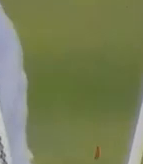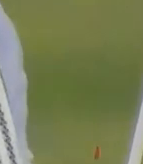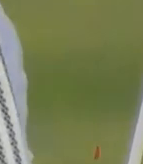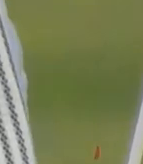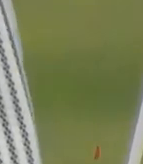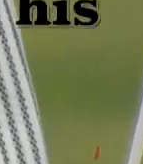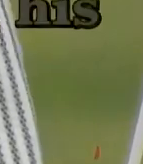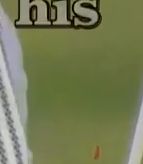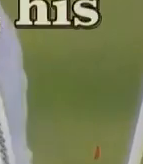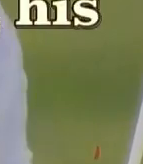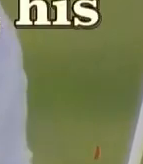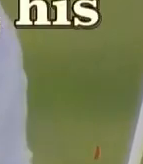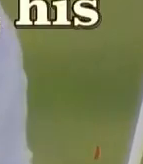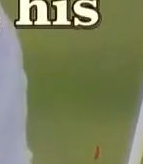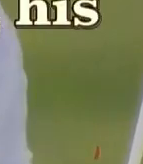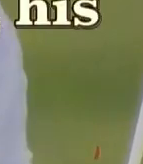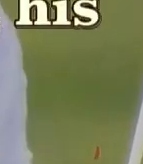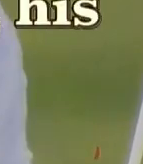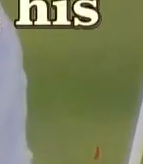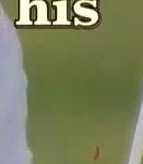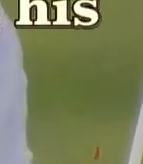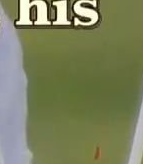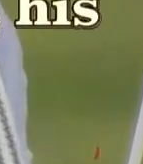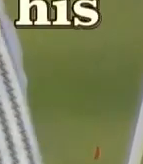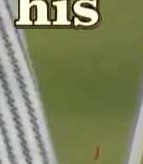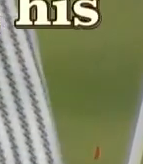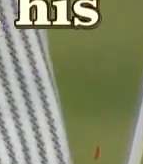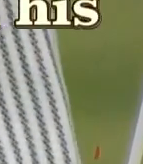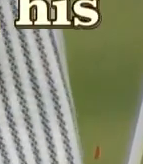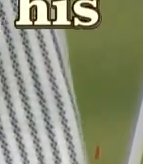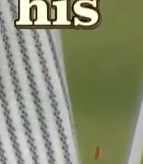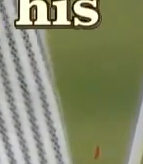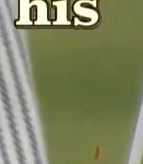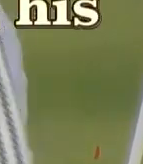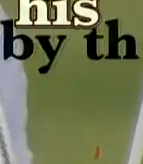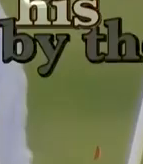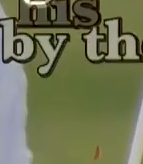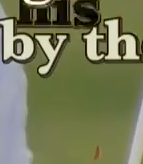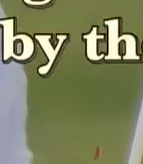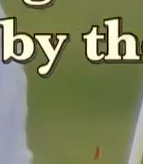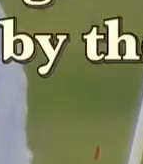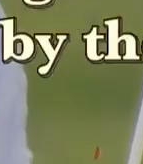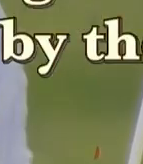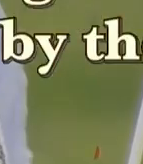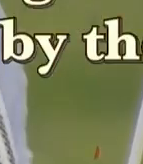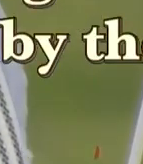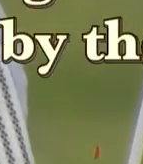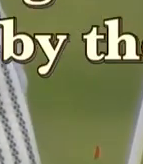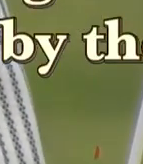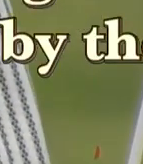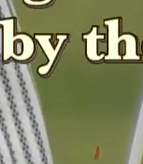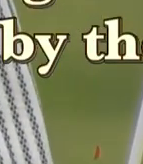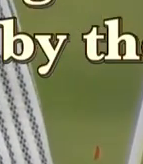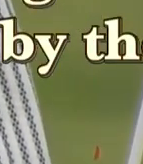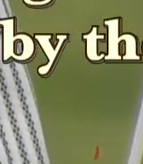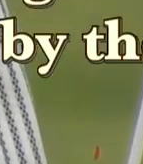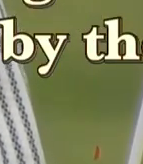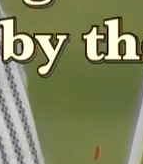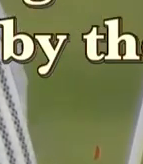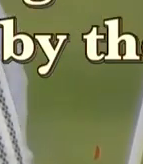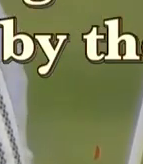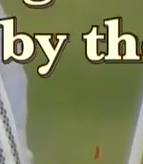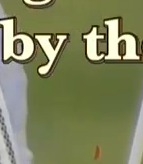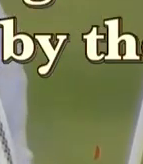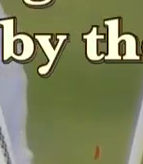Come down to verse 23. And when he got into the boat, his disciples followed him, and a windstorm arose on the sea, so great that the boat was